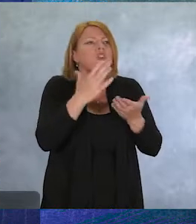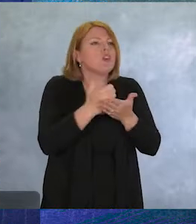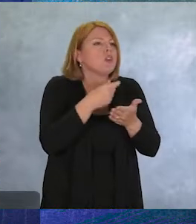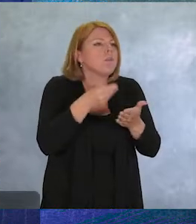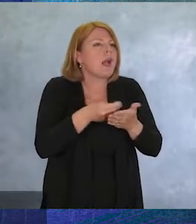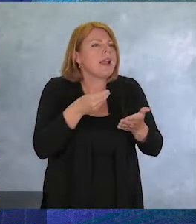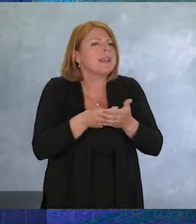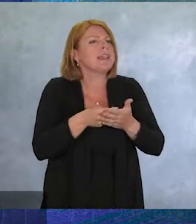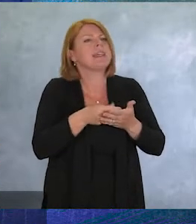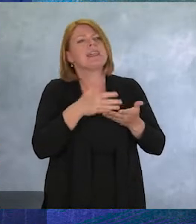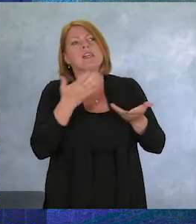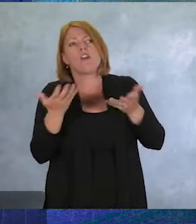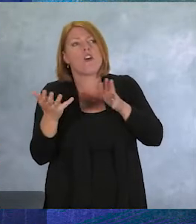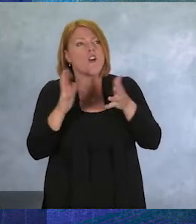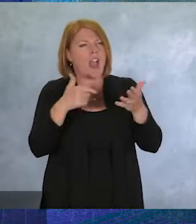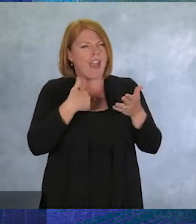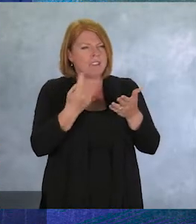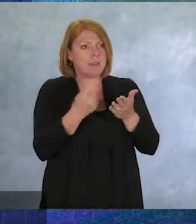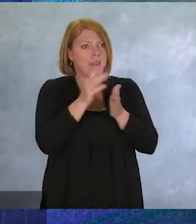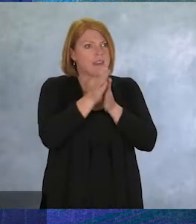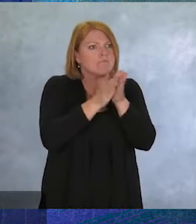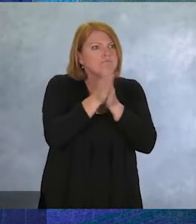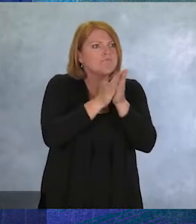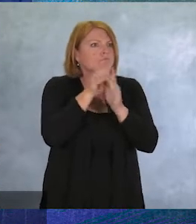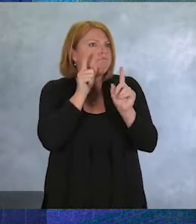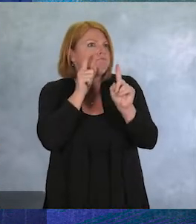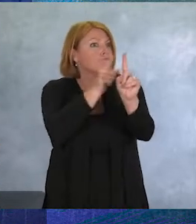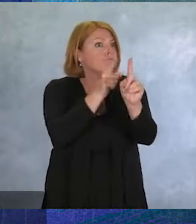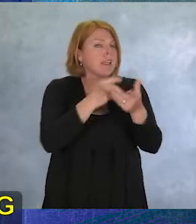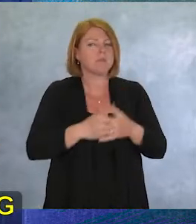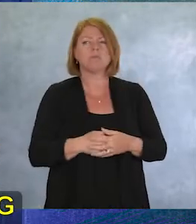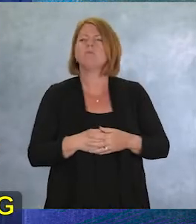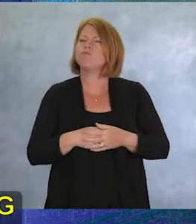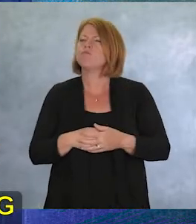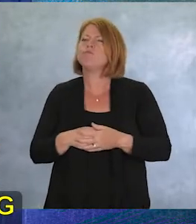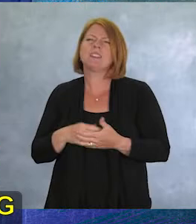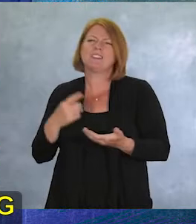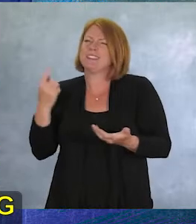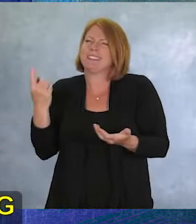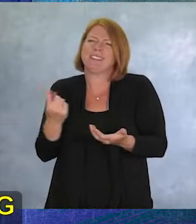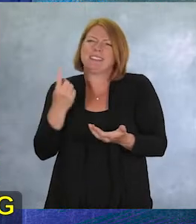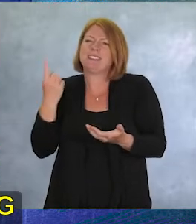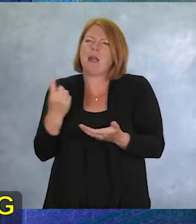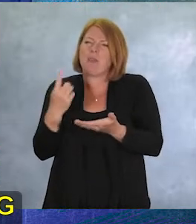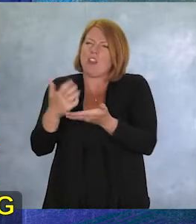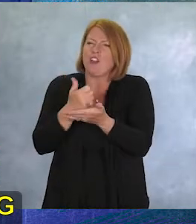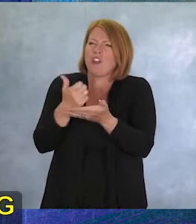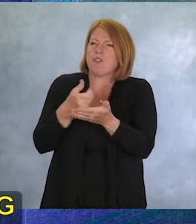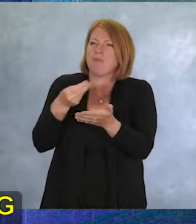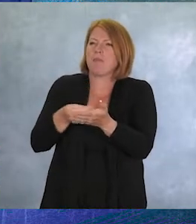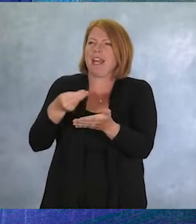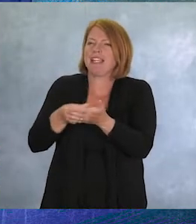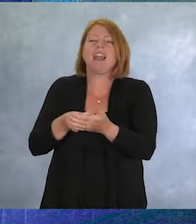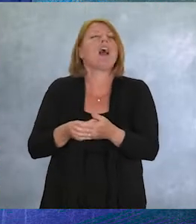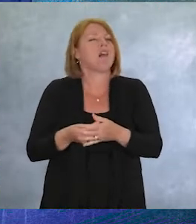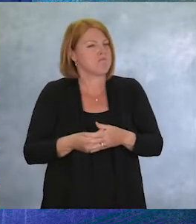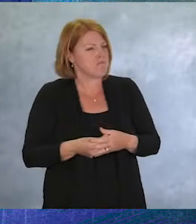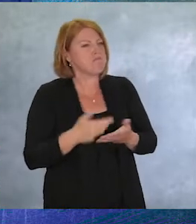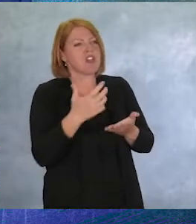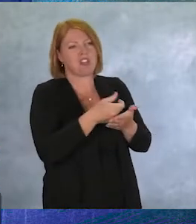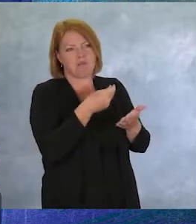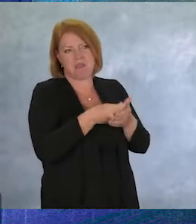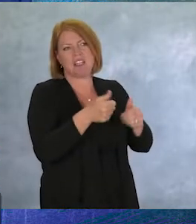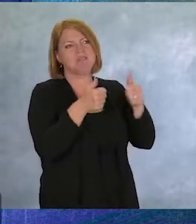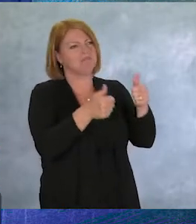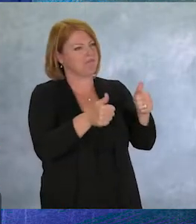make some income, or is there like a passion you're trying to go towards? I'm looking for someone to make some income. Okay, just to make some